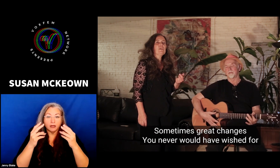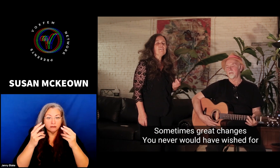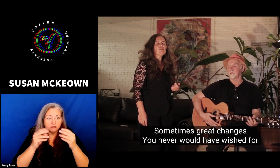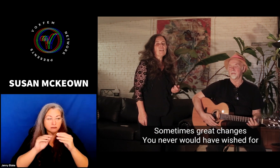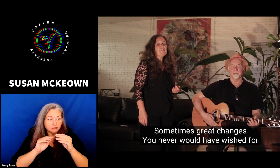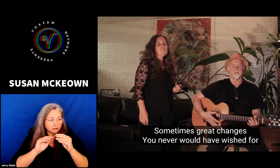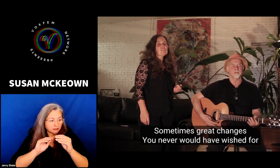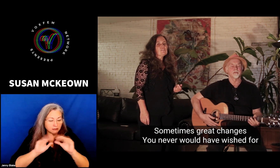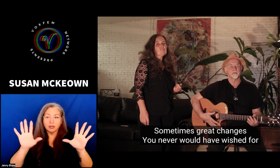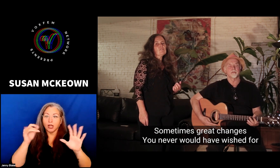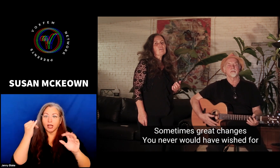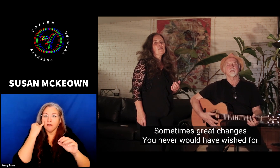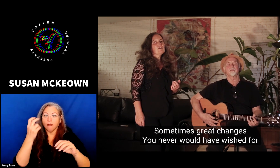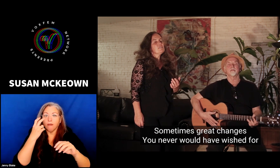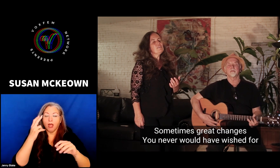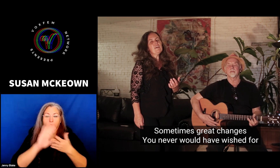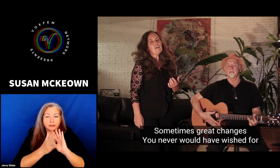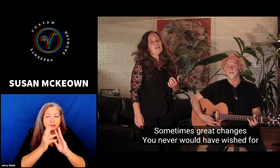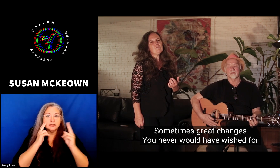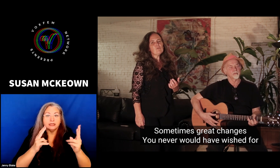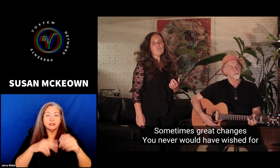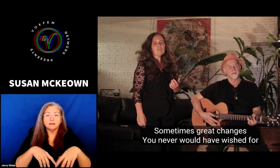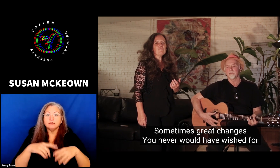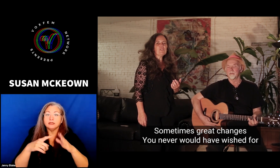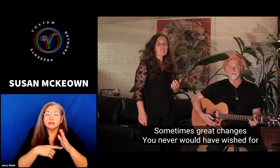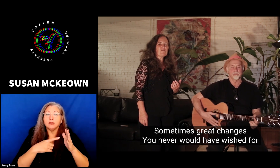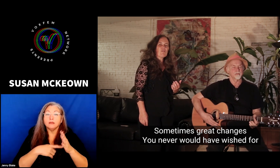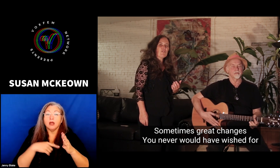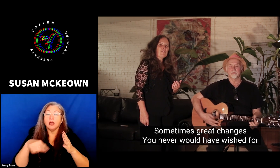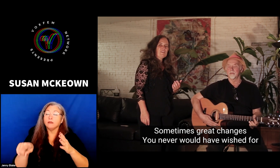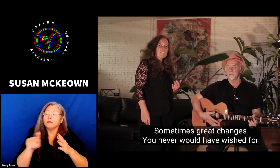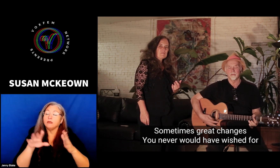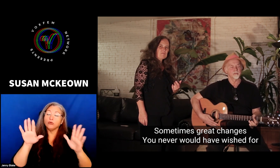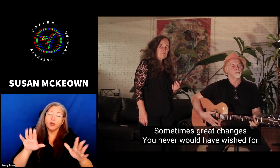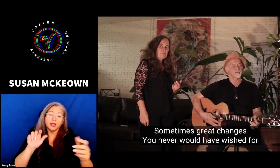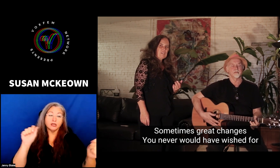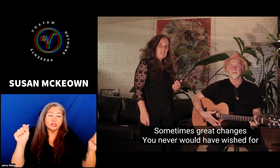Sometimes great changes you never would have wished for